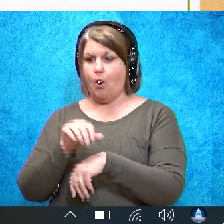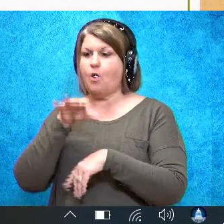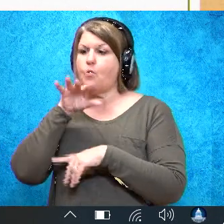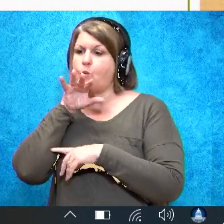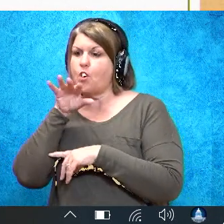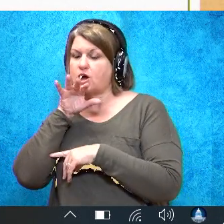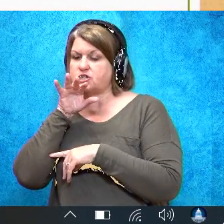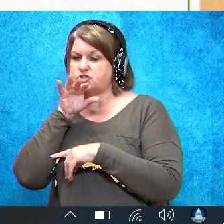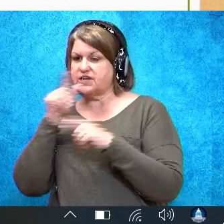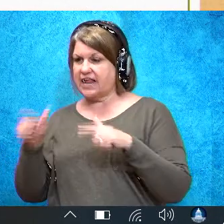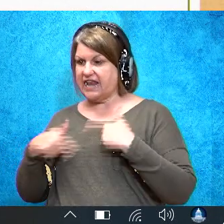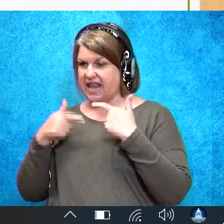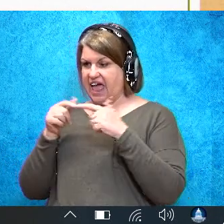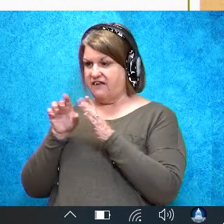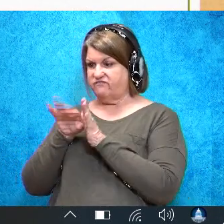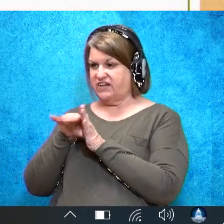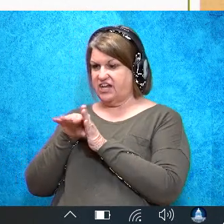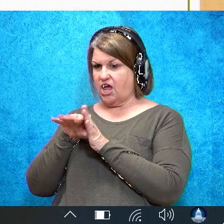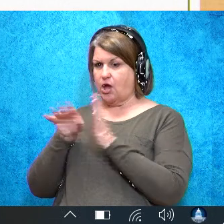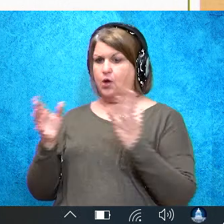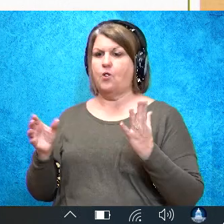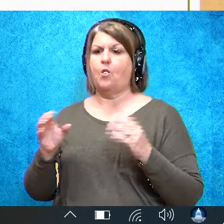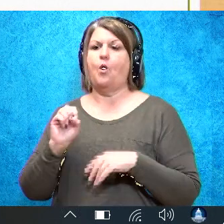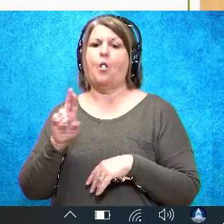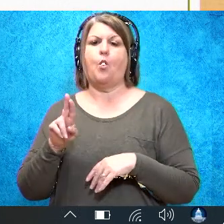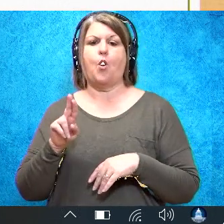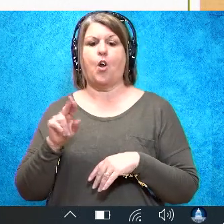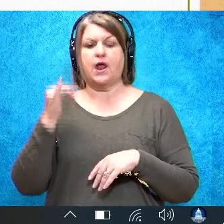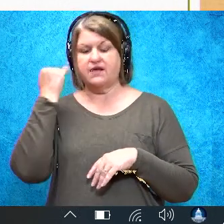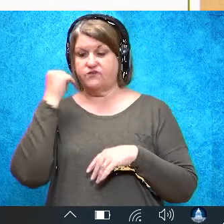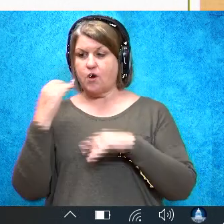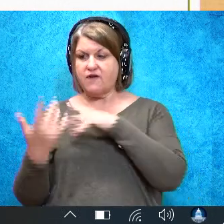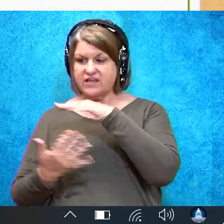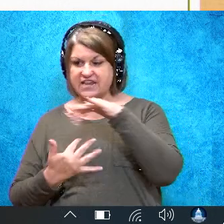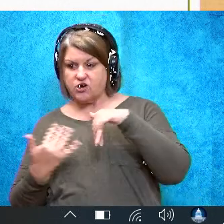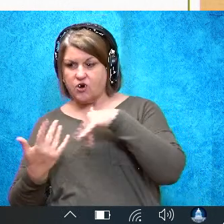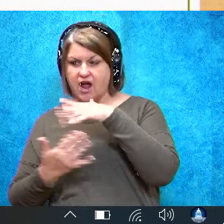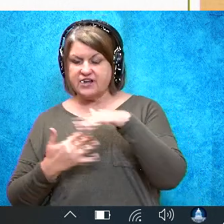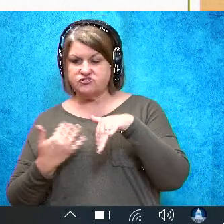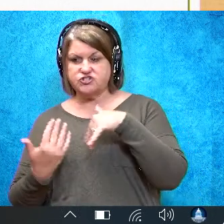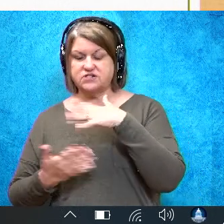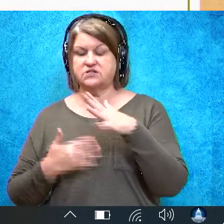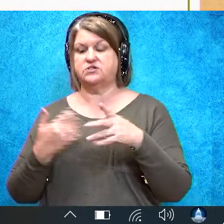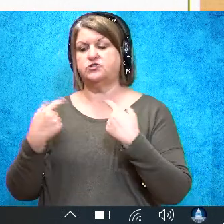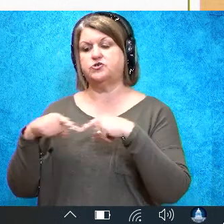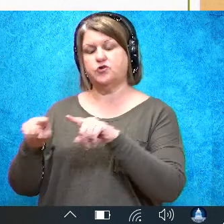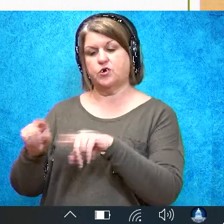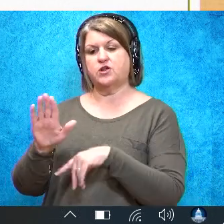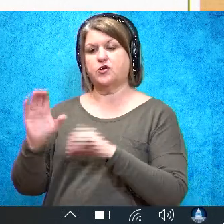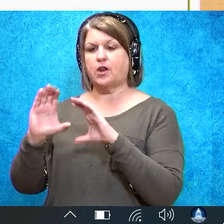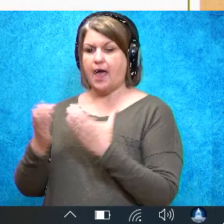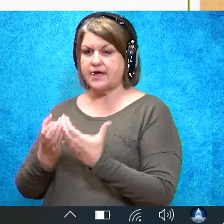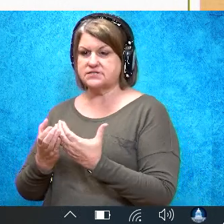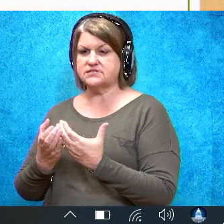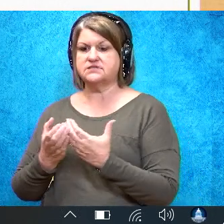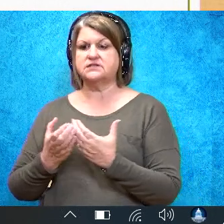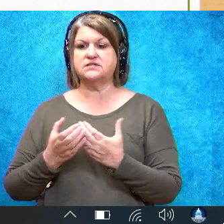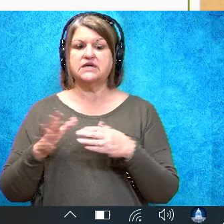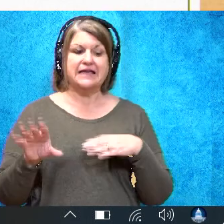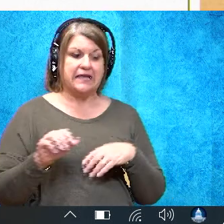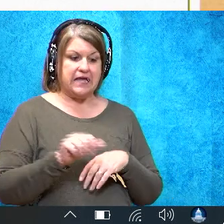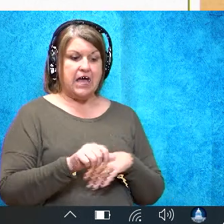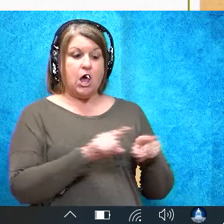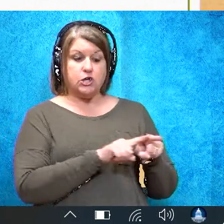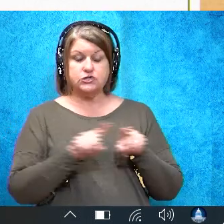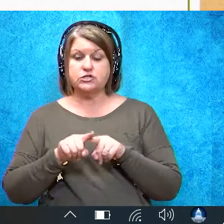having any type of interaction during your class. Also, any additional materials that